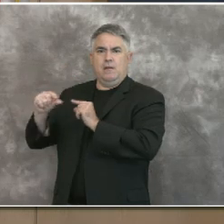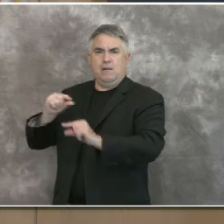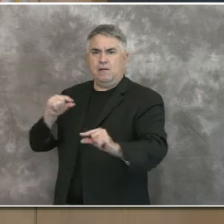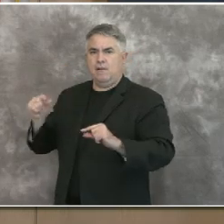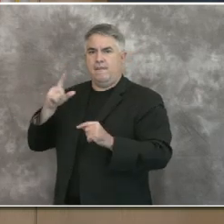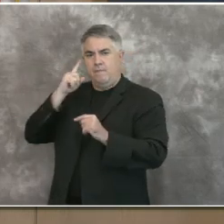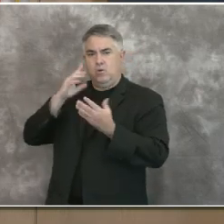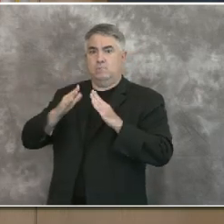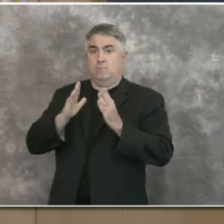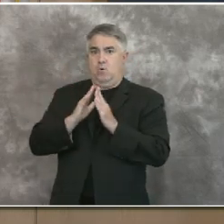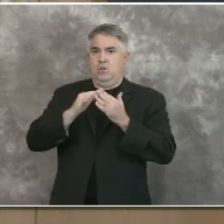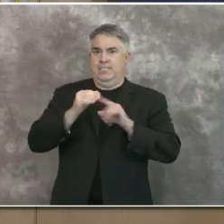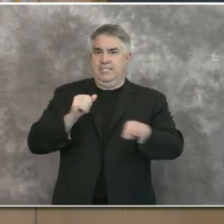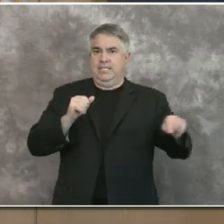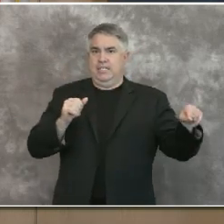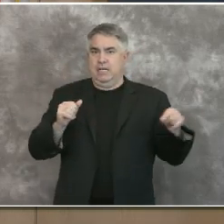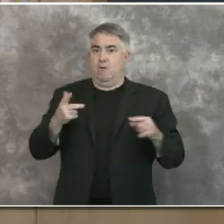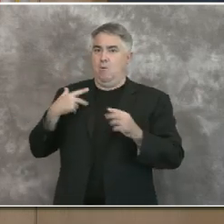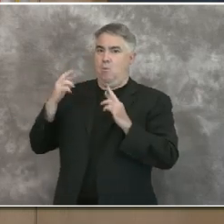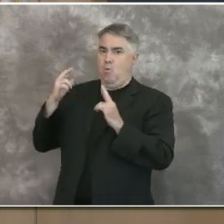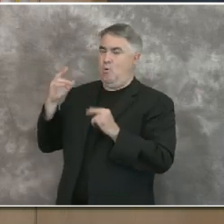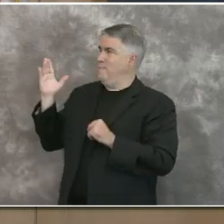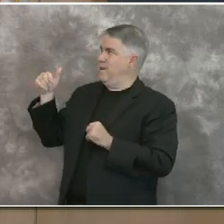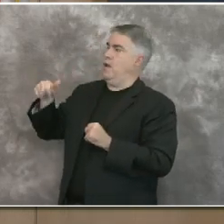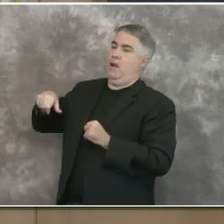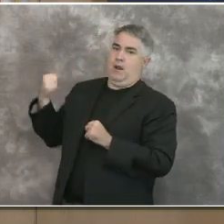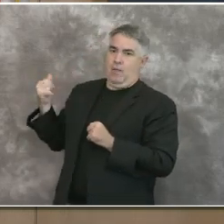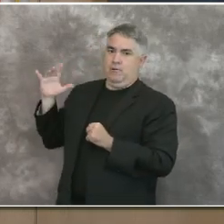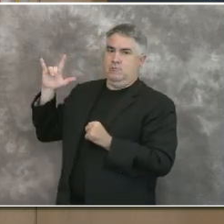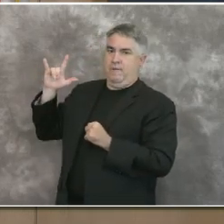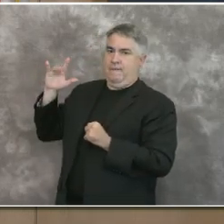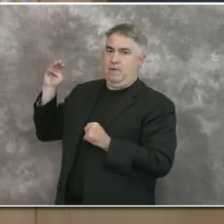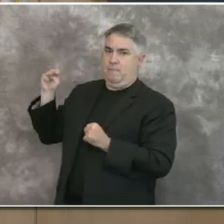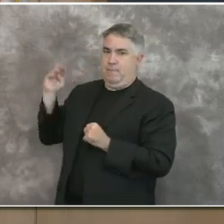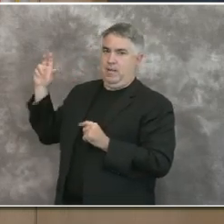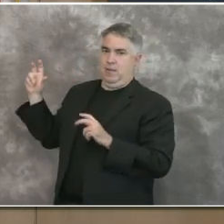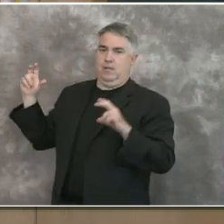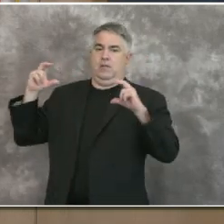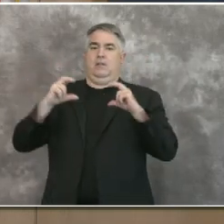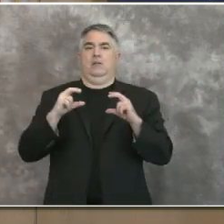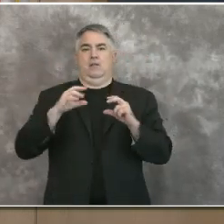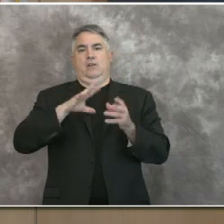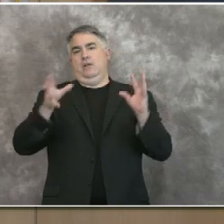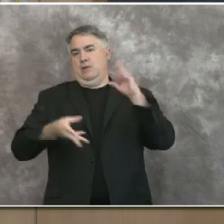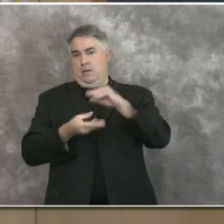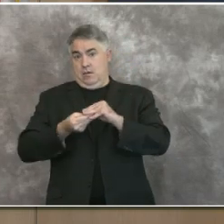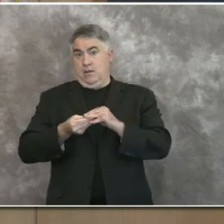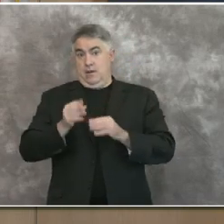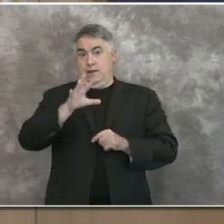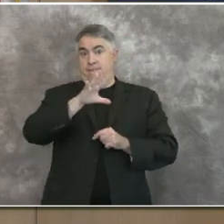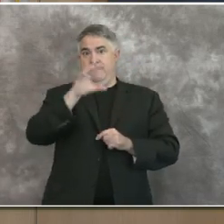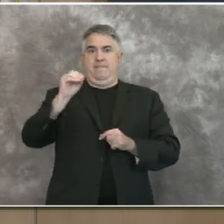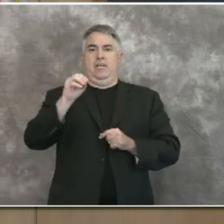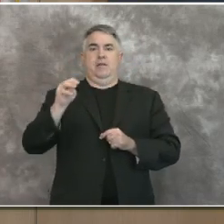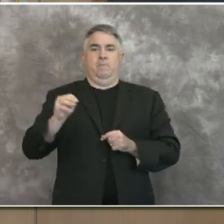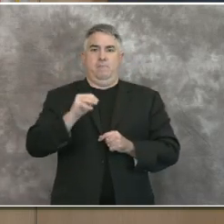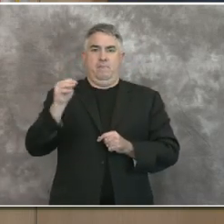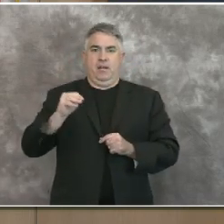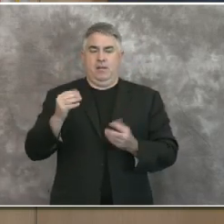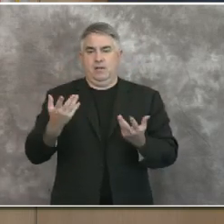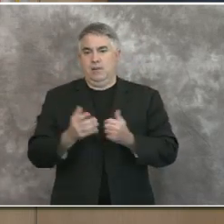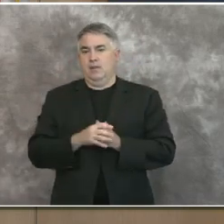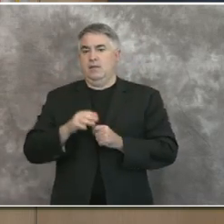it will result in another $25 million for a total of $50 million that will eventually be provided to the smaller